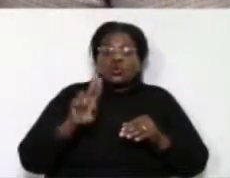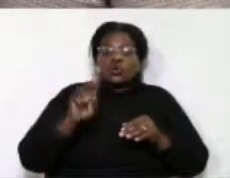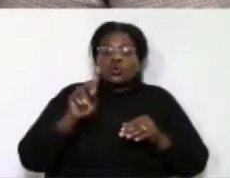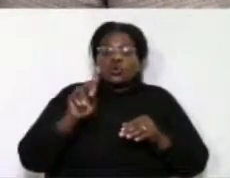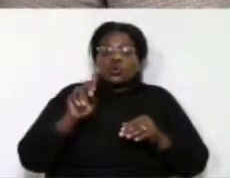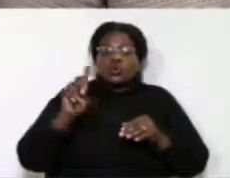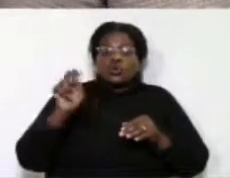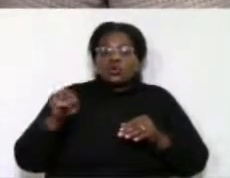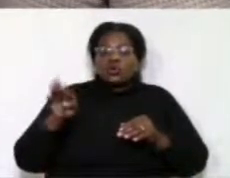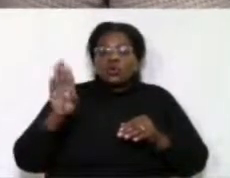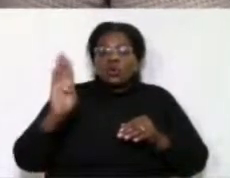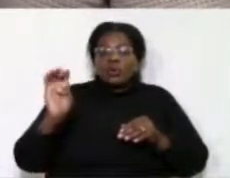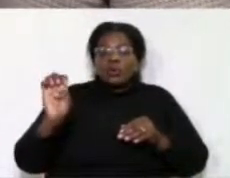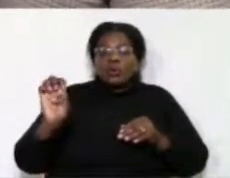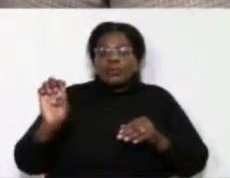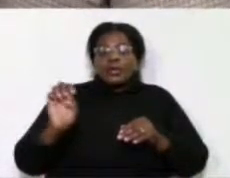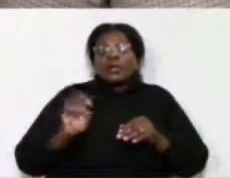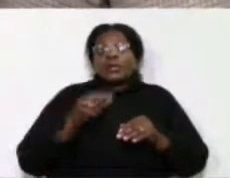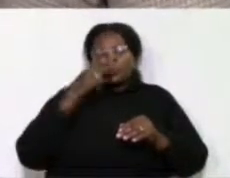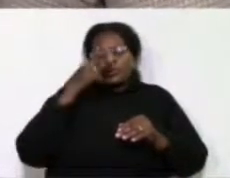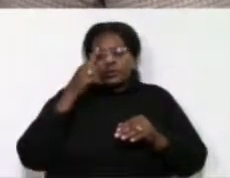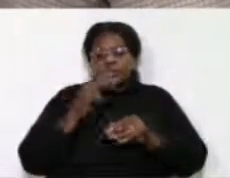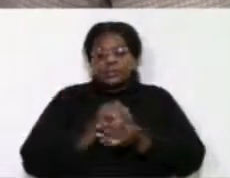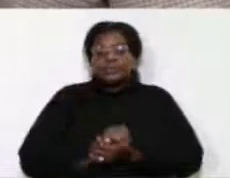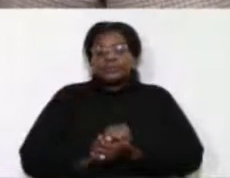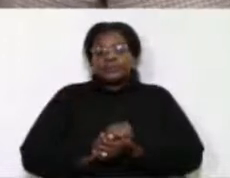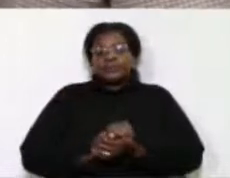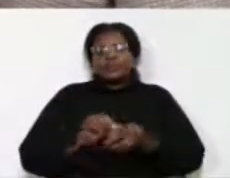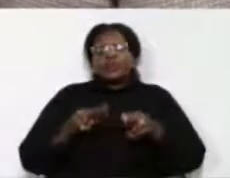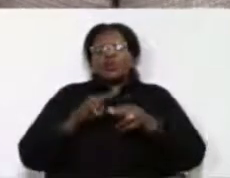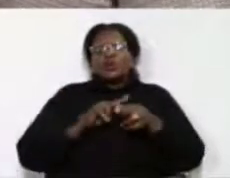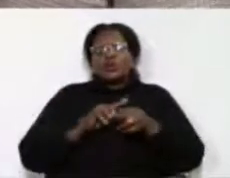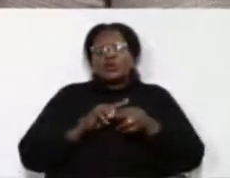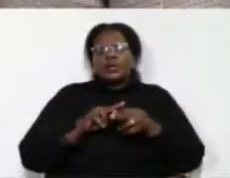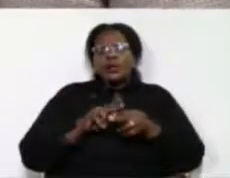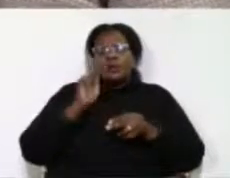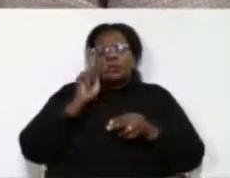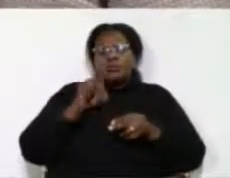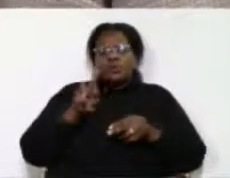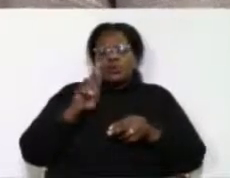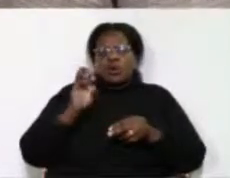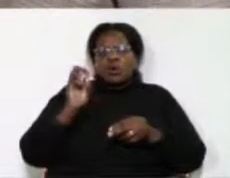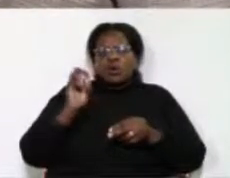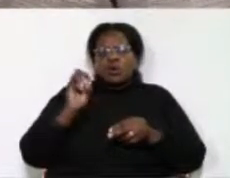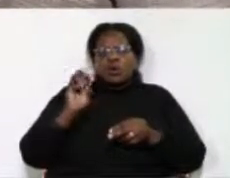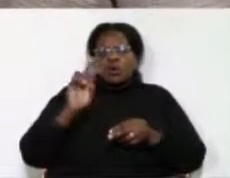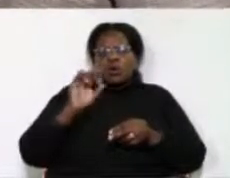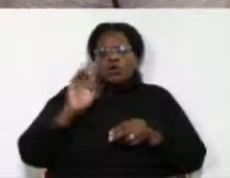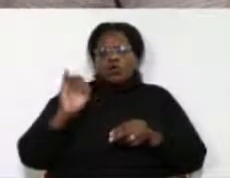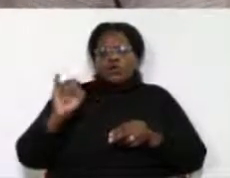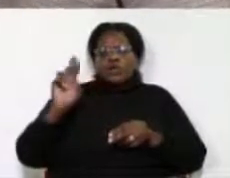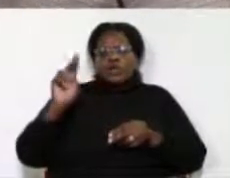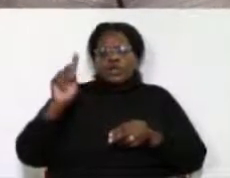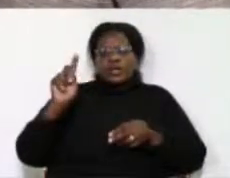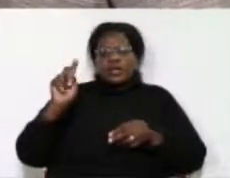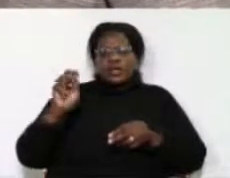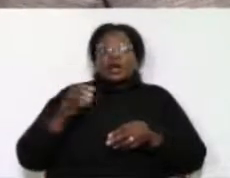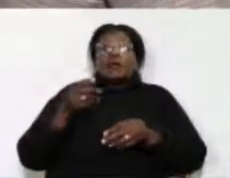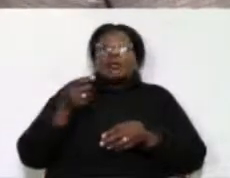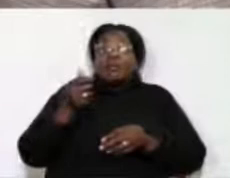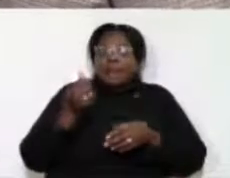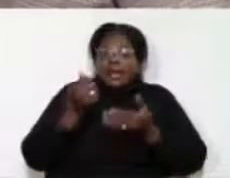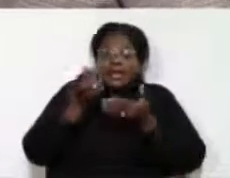you do it. But the income statement, profit and loss, sometimes called, starts with total revenue. So in a month, maybe you made